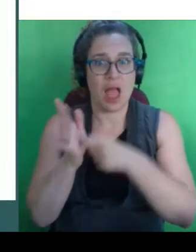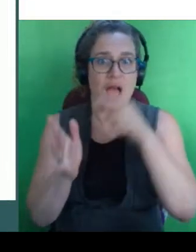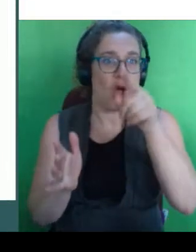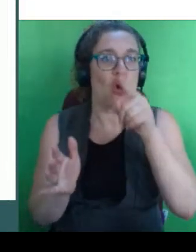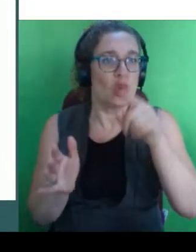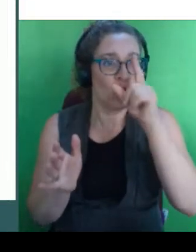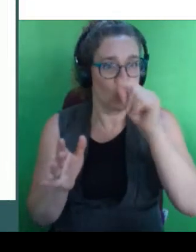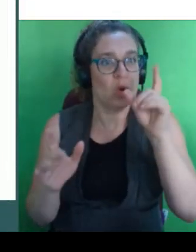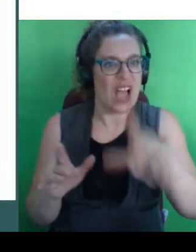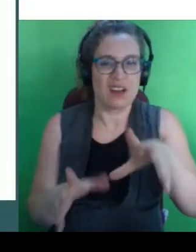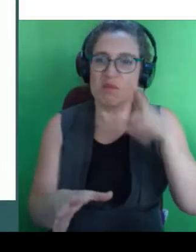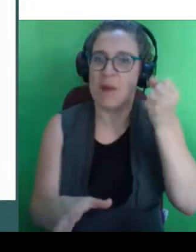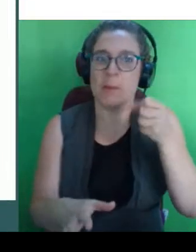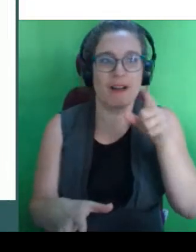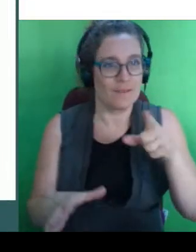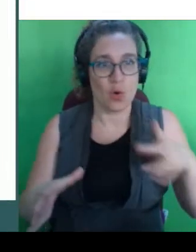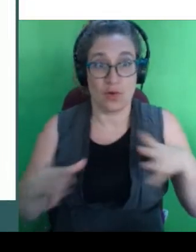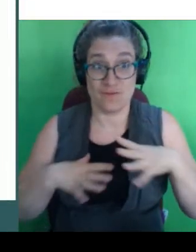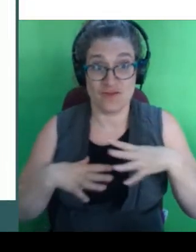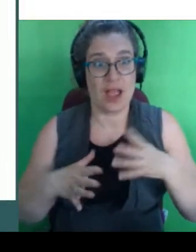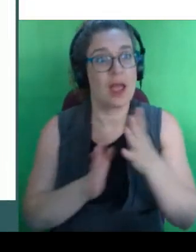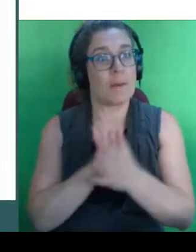the results from